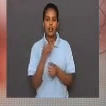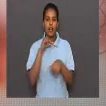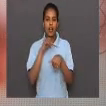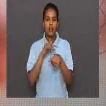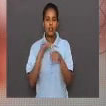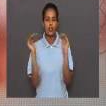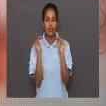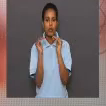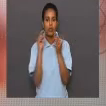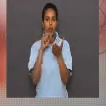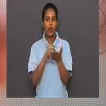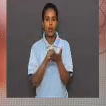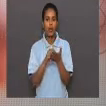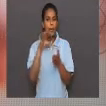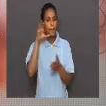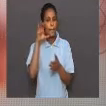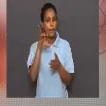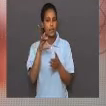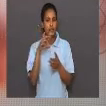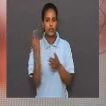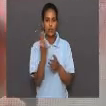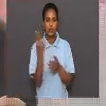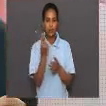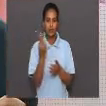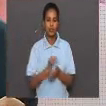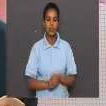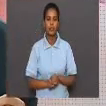the equivalence point must be used.